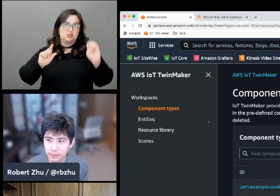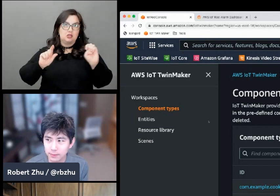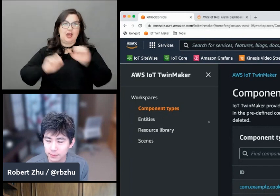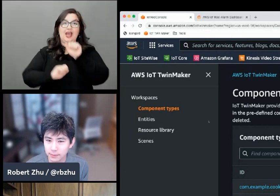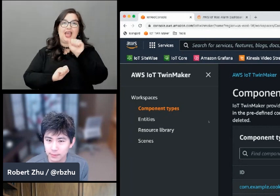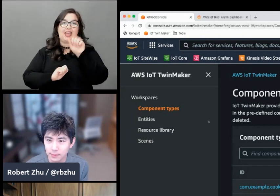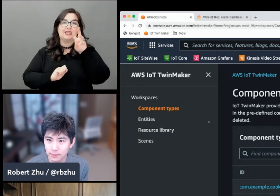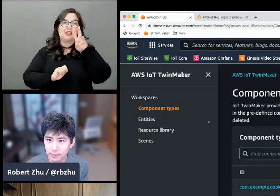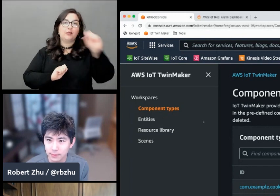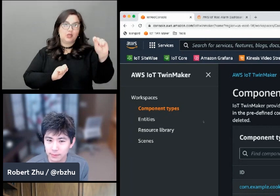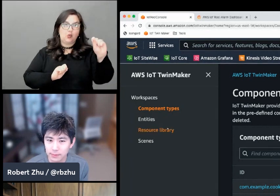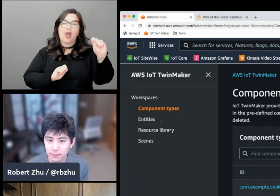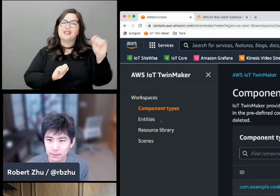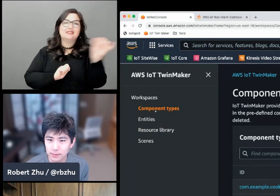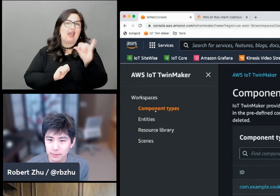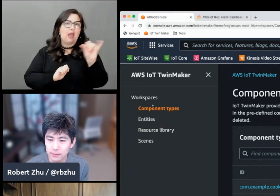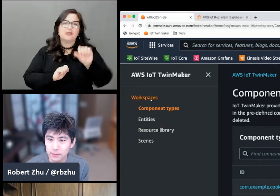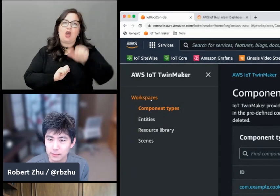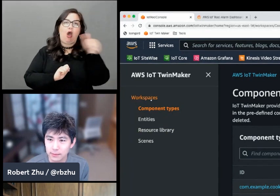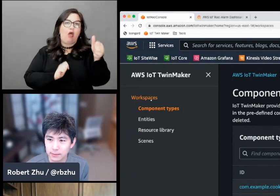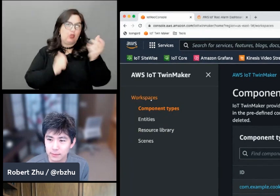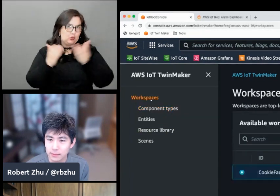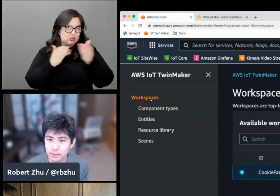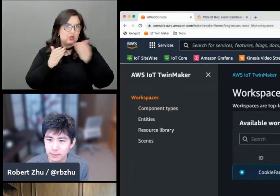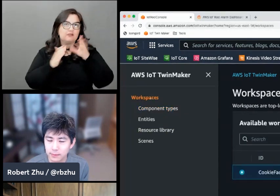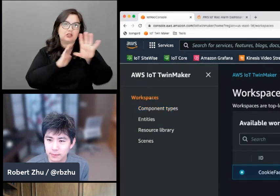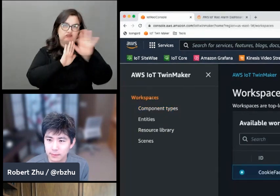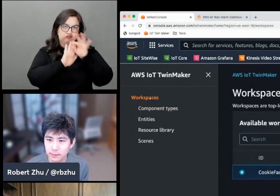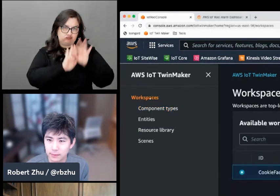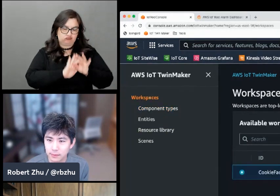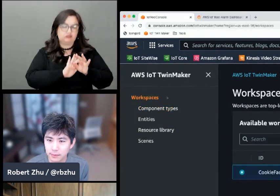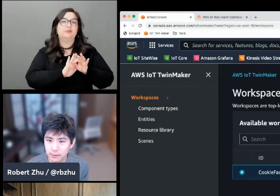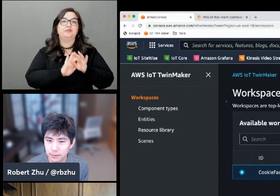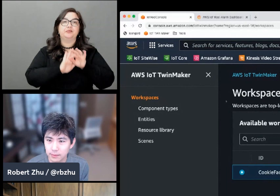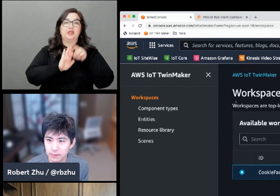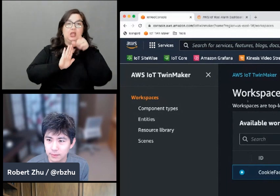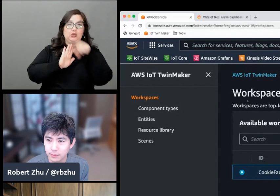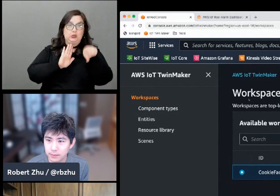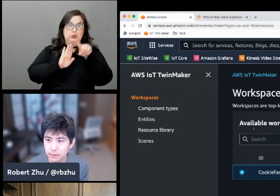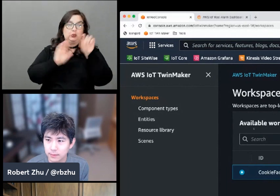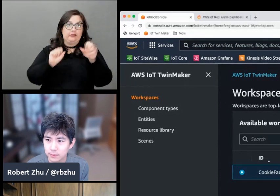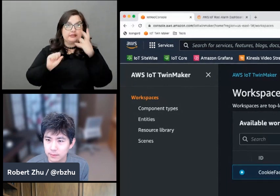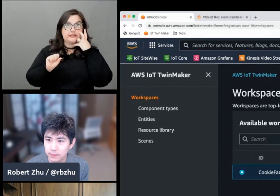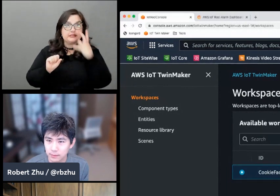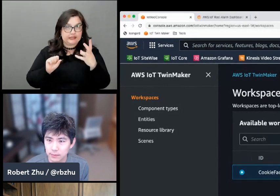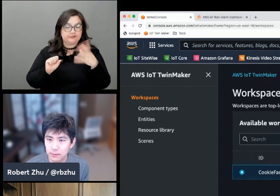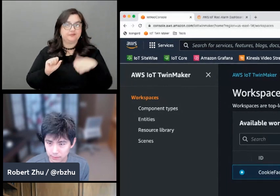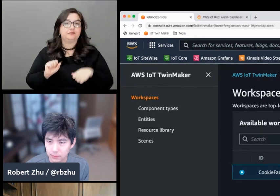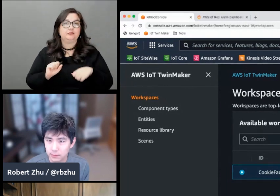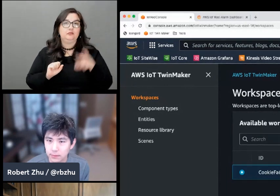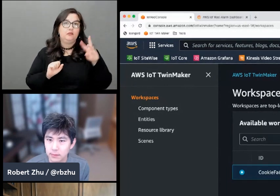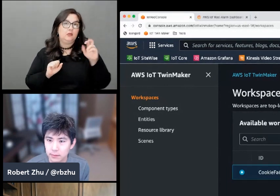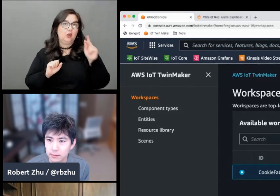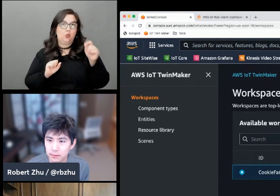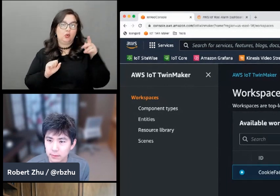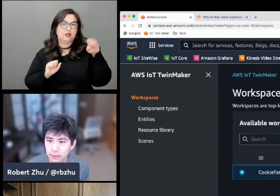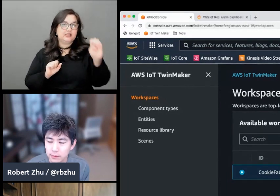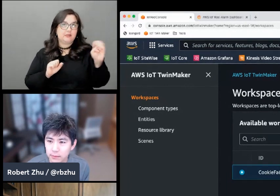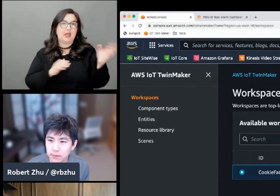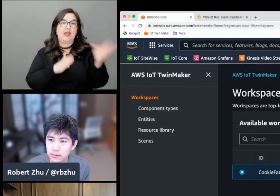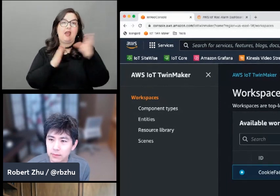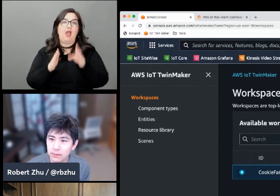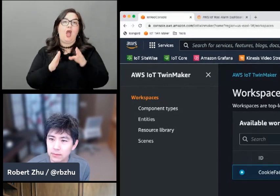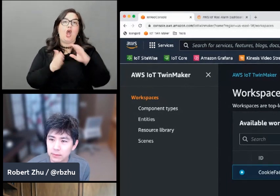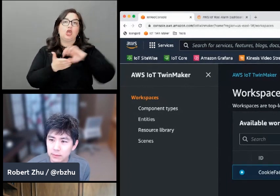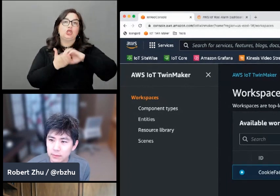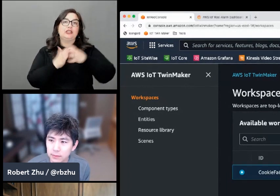like any other service. And you'll see in here that, for example, a set of workspaces. And so here's our cookie factory workspace that